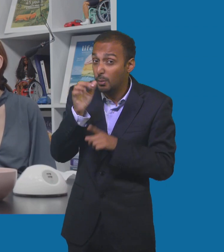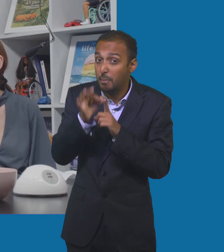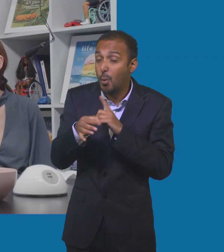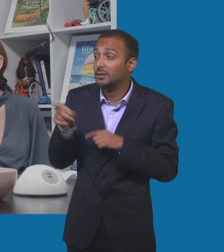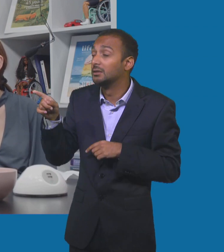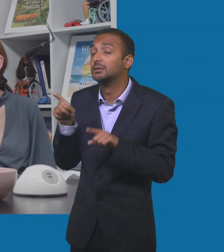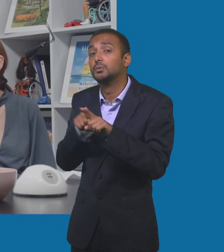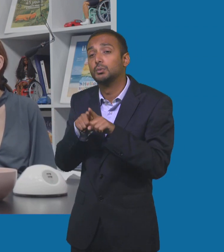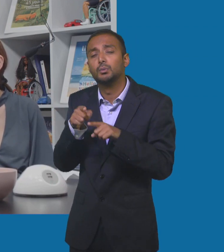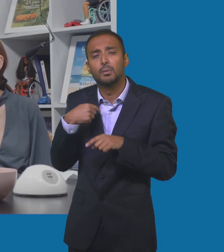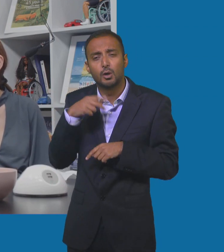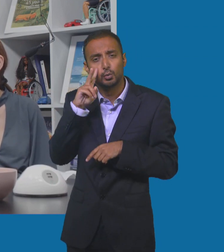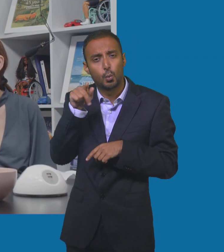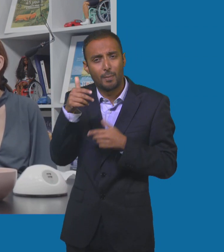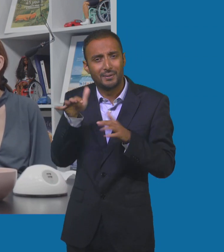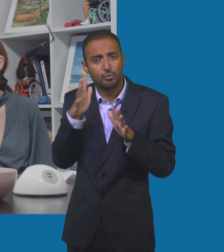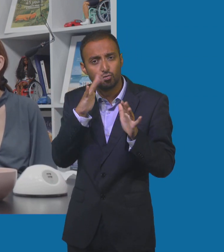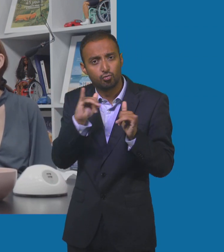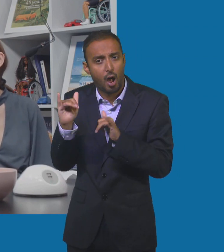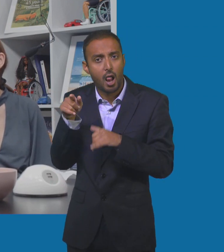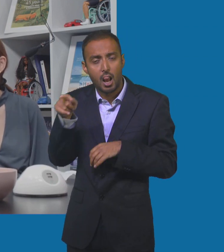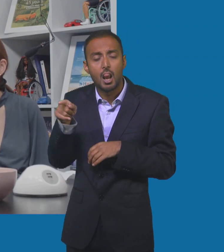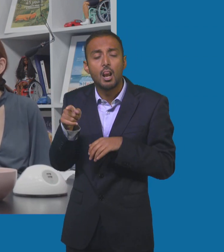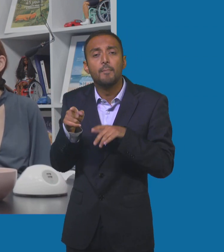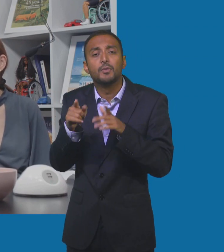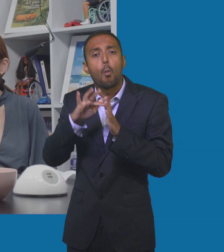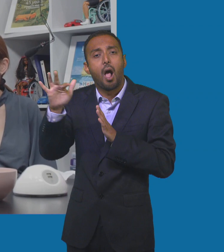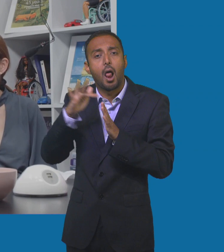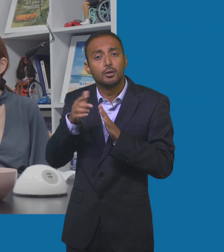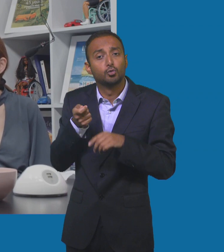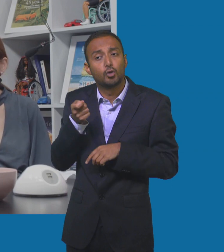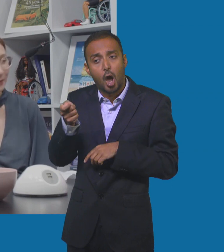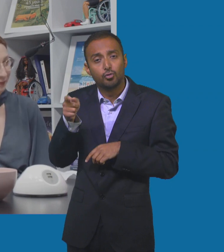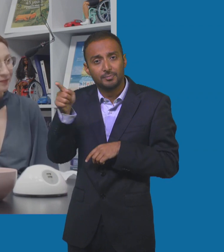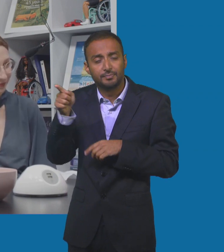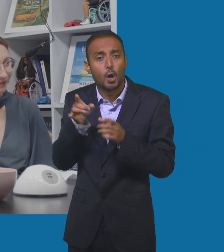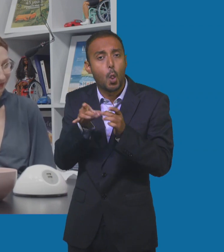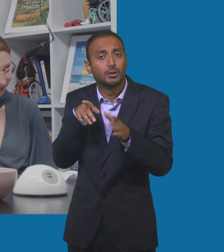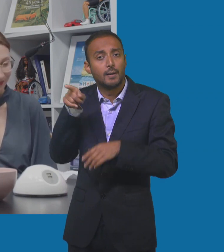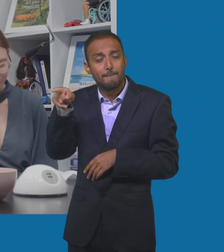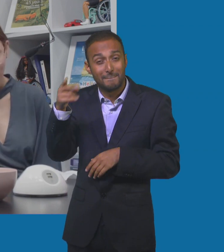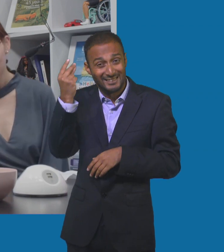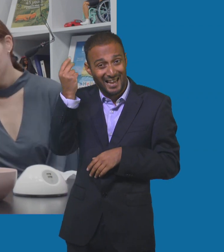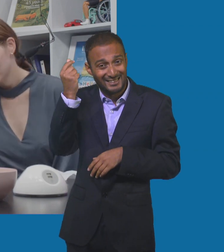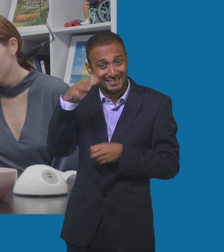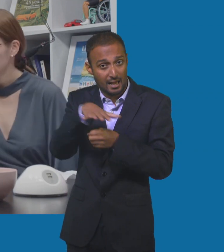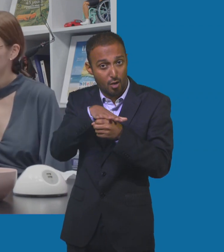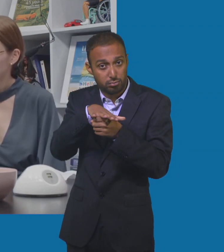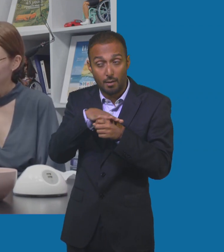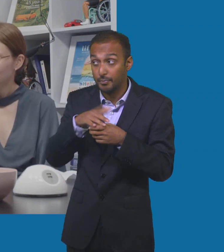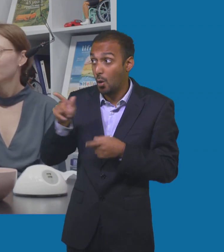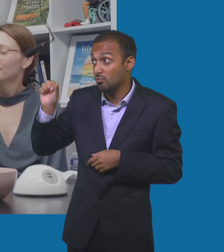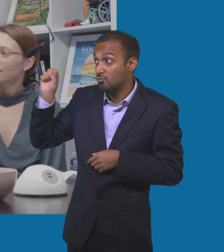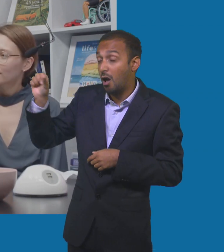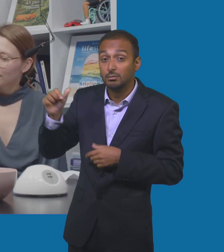trialled wireless charging very recently in Nottingham, I believe, in a taxi rank. Yeah. So you're right in that, as you said, it can